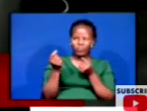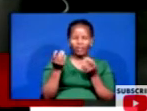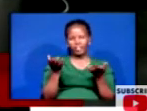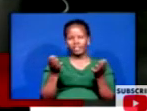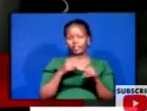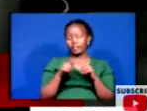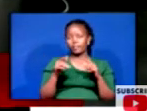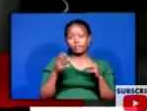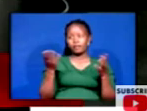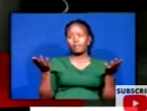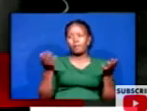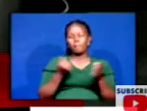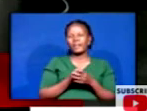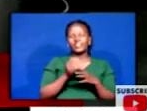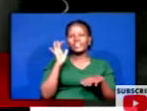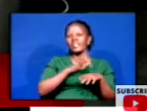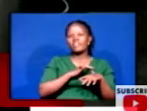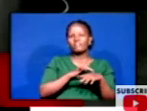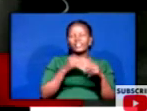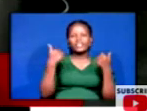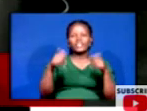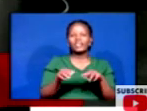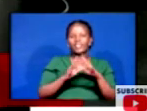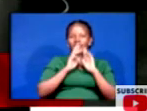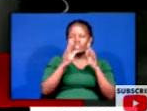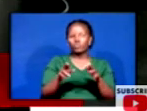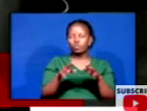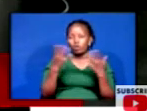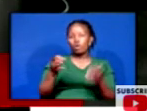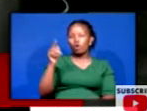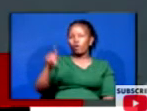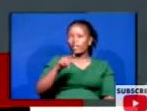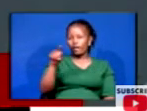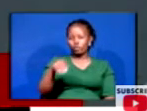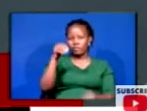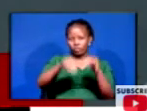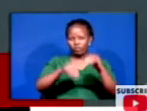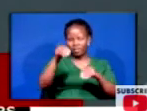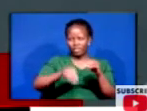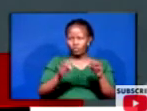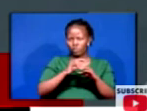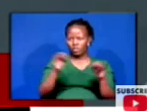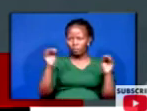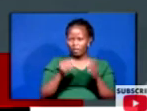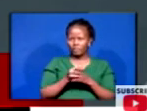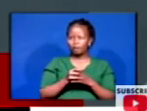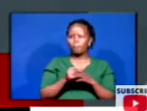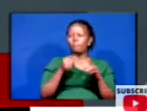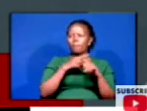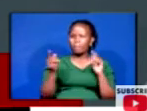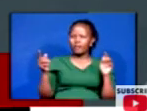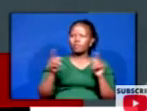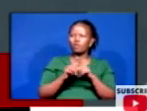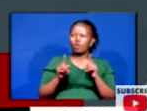they were not, you know, they couldn't warrant the, annulment of an election. But the outgoing president also said something. He posed